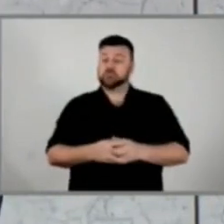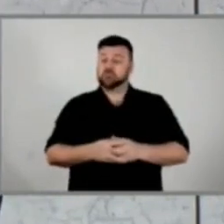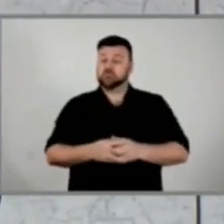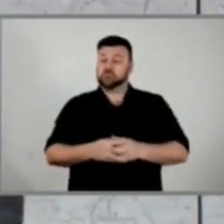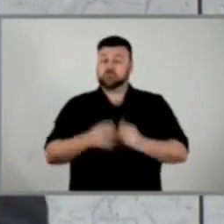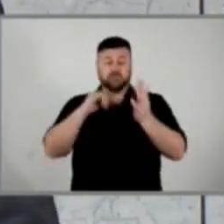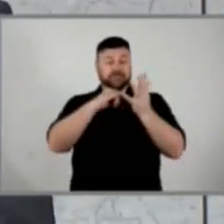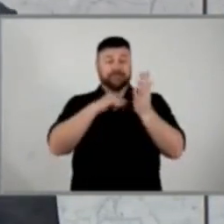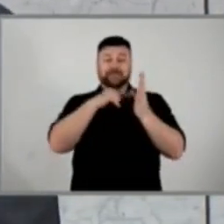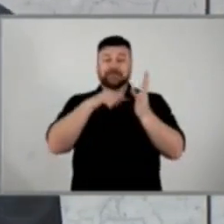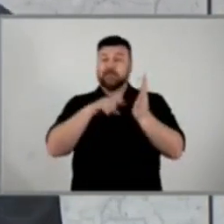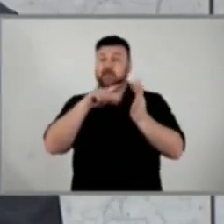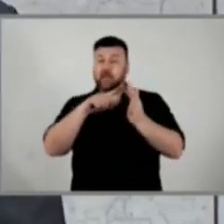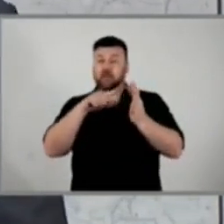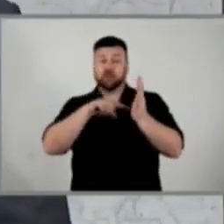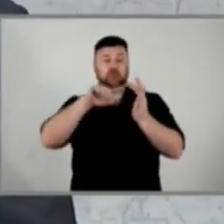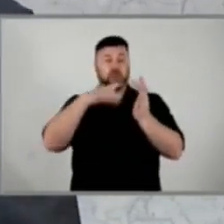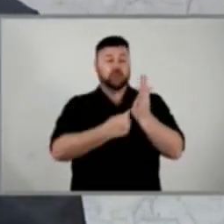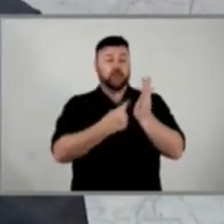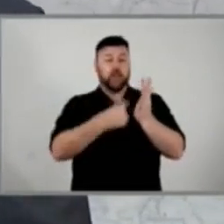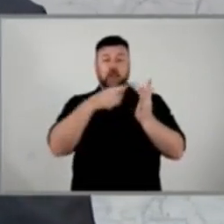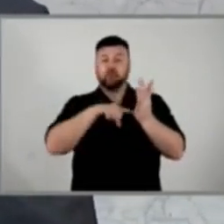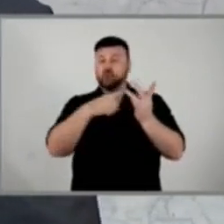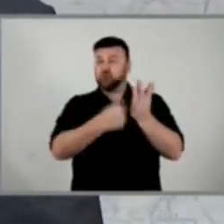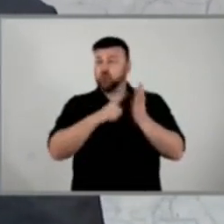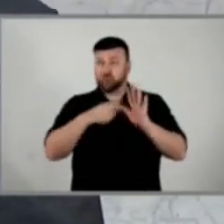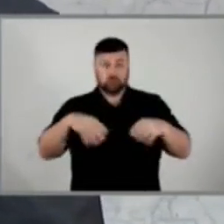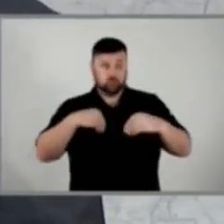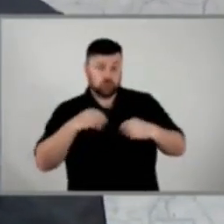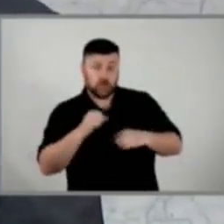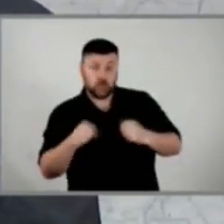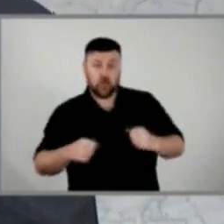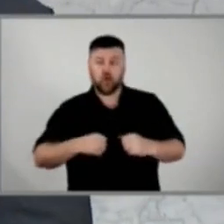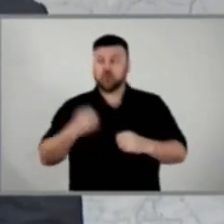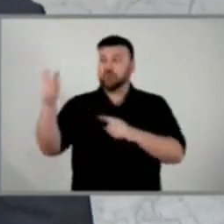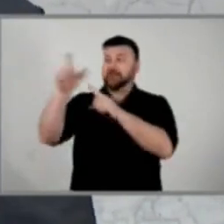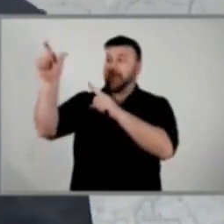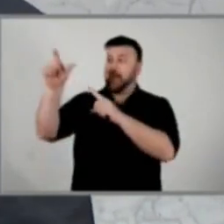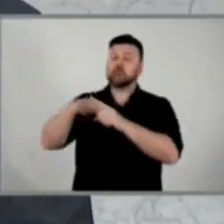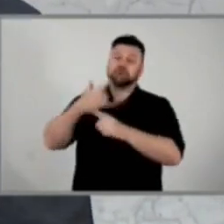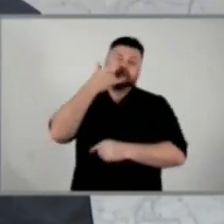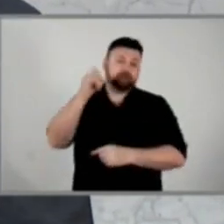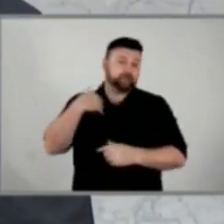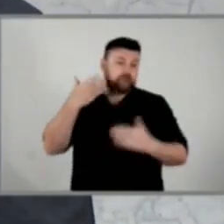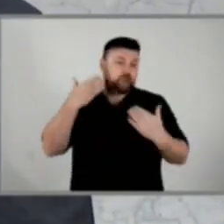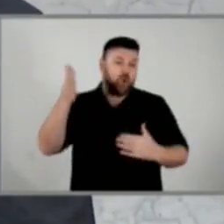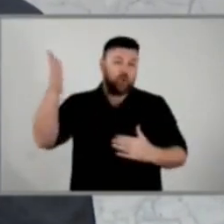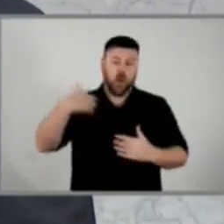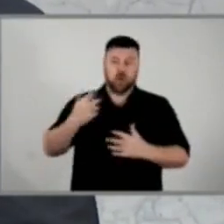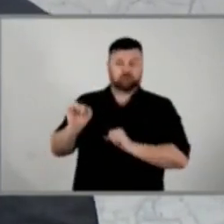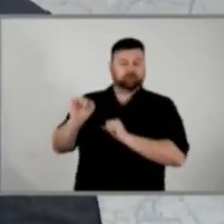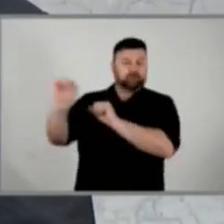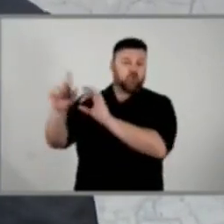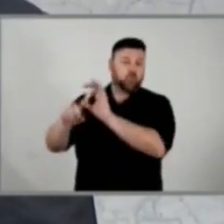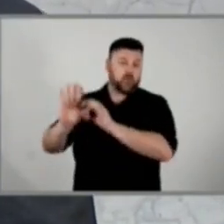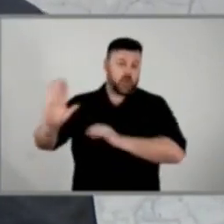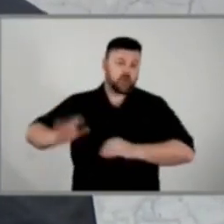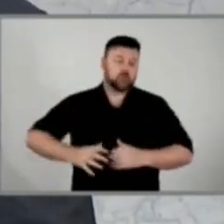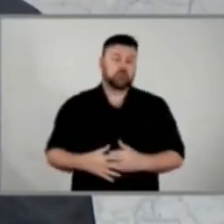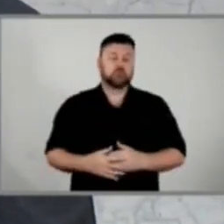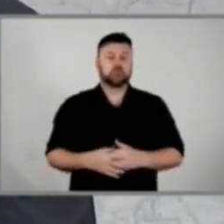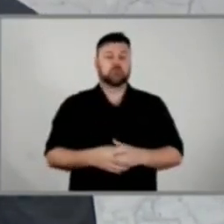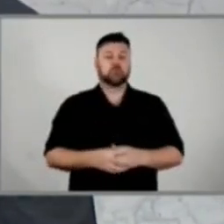It's disappointing to hear about the arrangement that has occurred up there in Cairns, but as I said, I'll leave that to the Queensland Government. We've had good